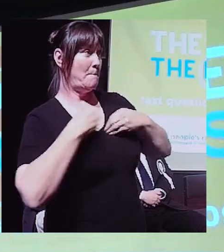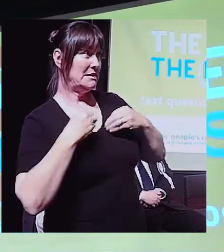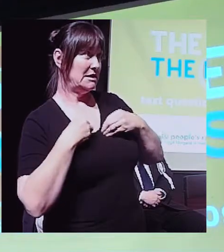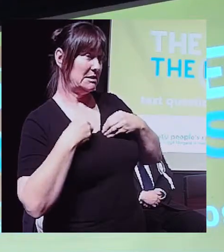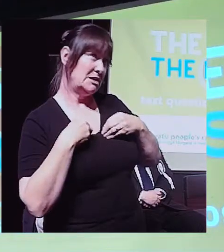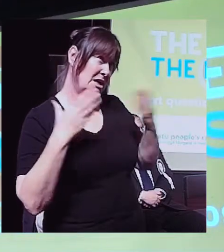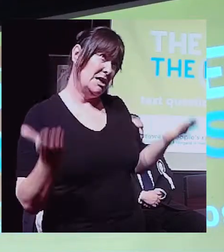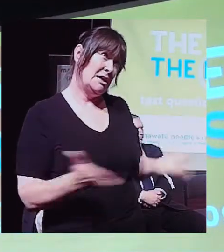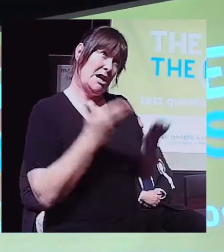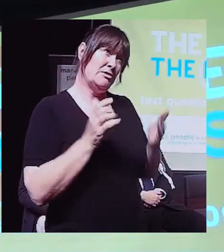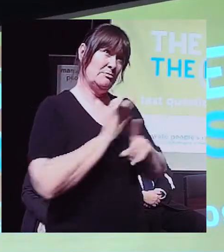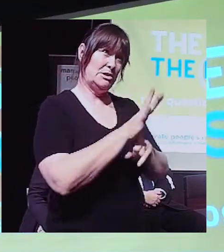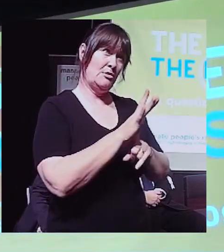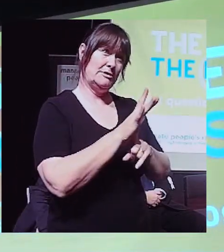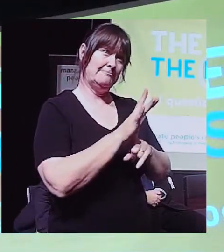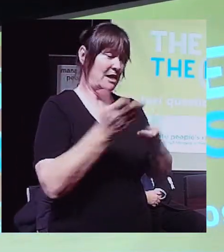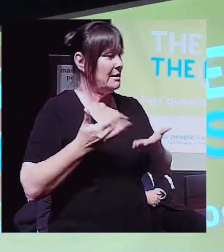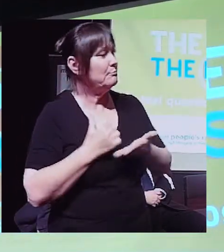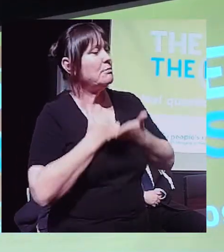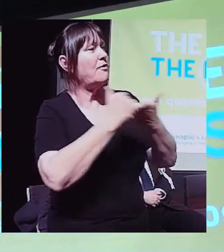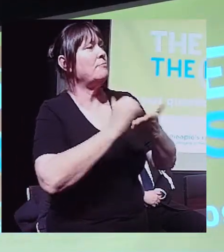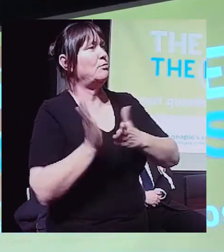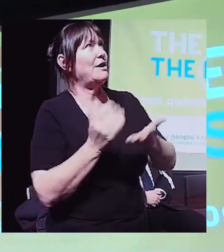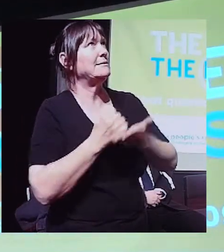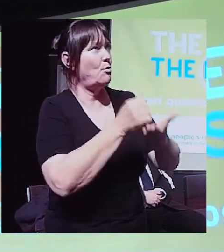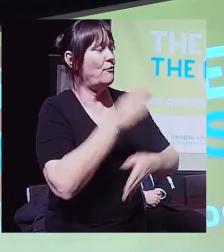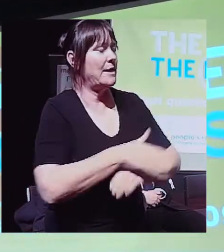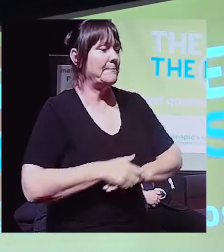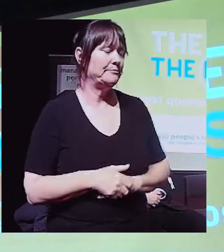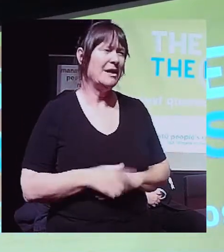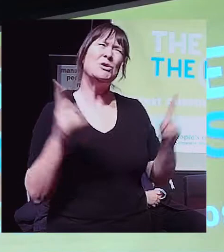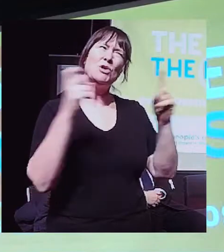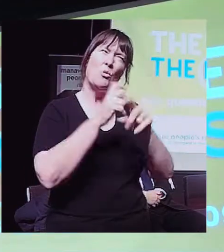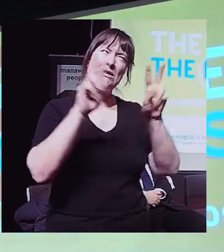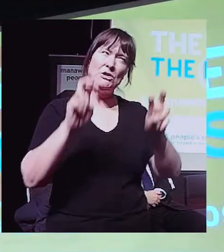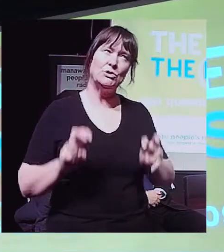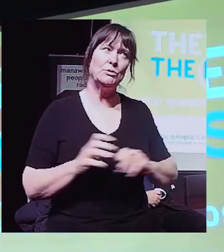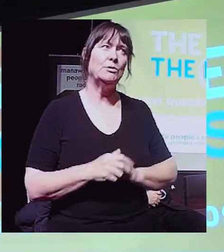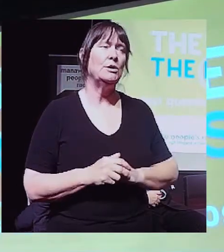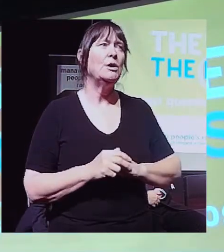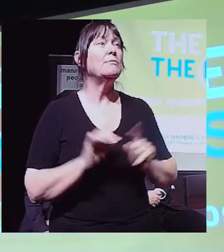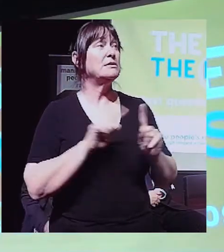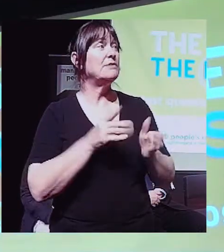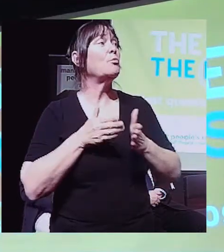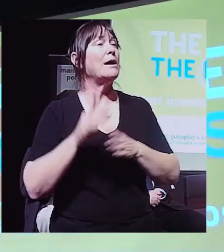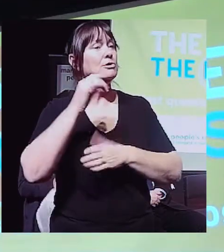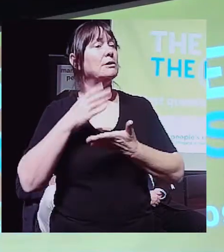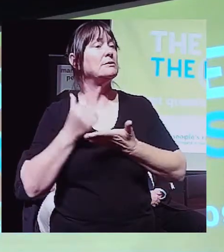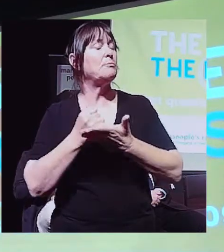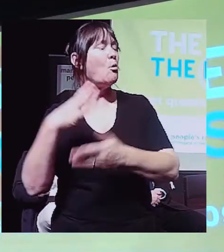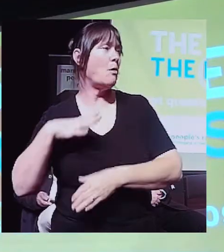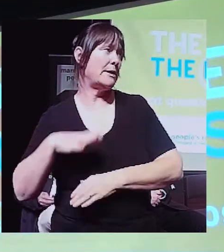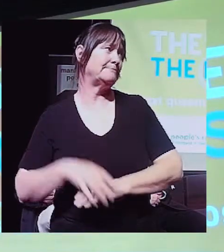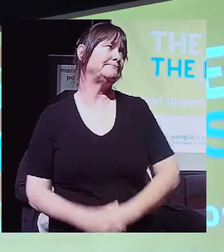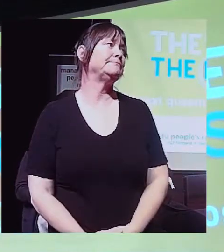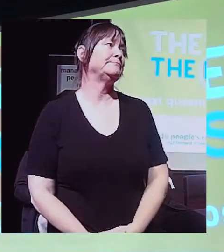encourage themselves into work and give them the support which they deserve. So it's a complex issue, but there are a lot of ways which we can support more females into